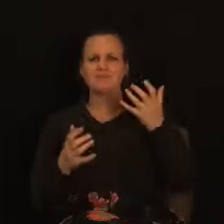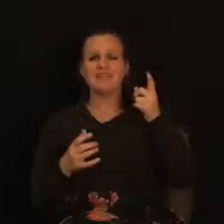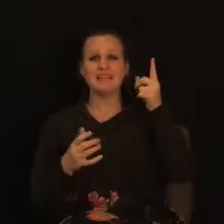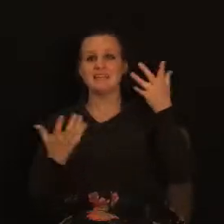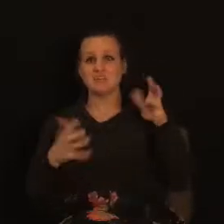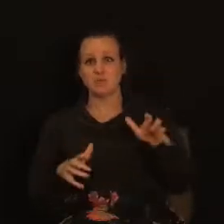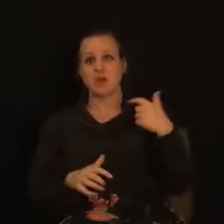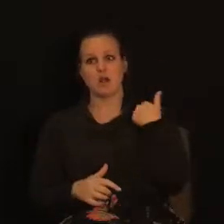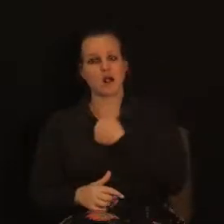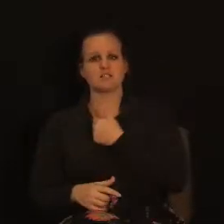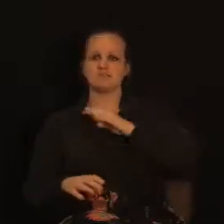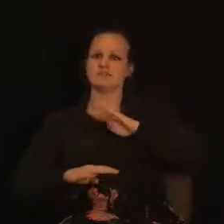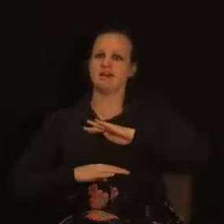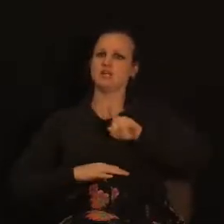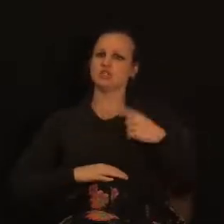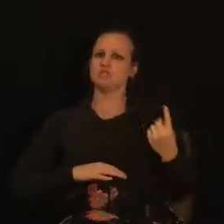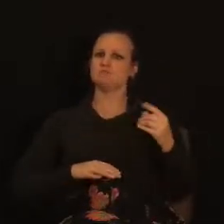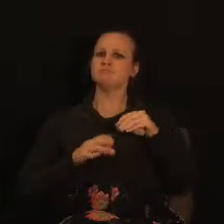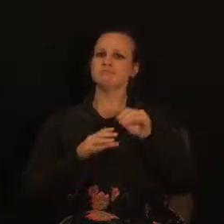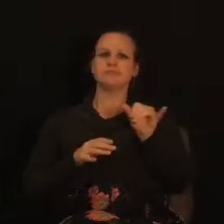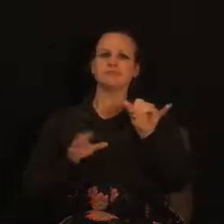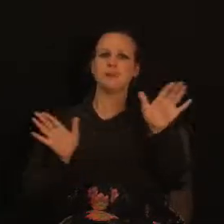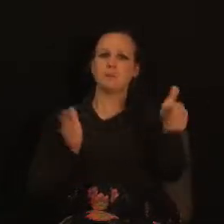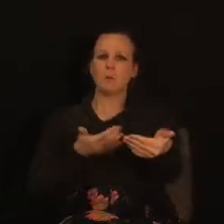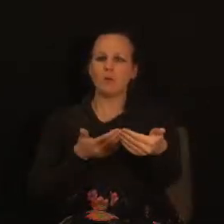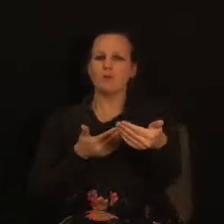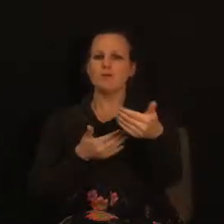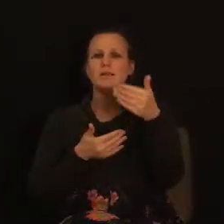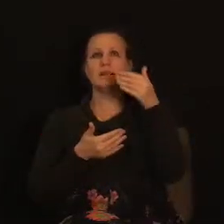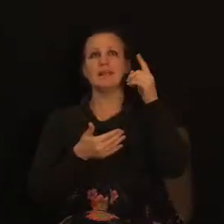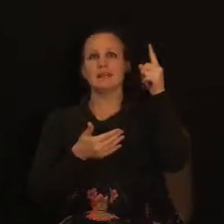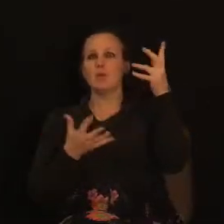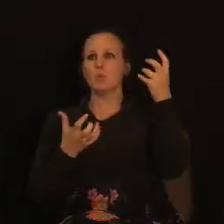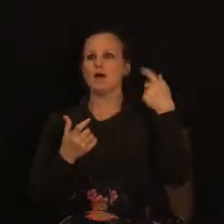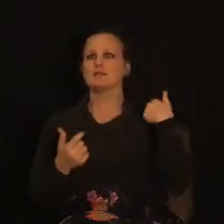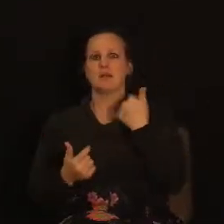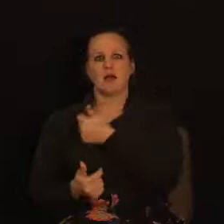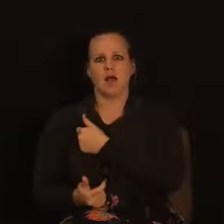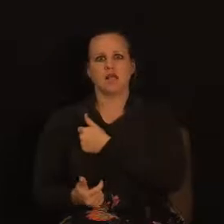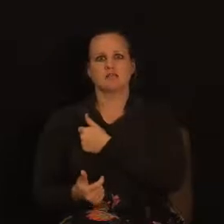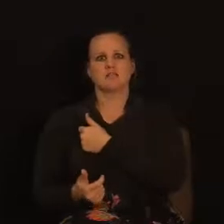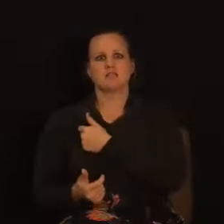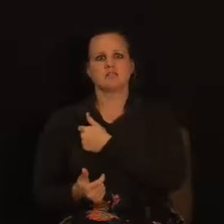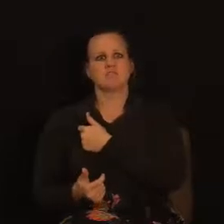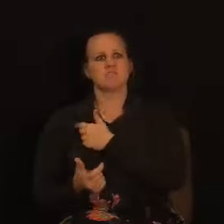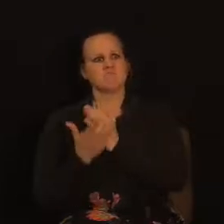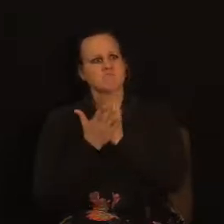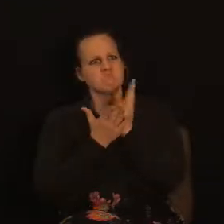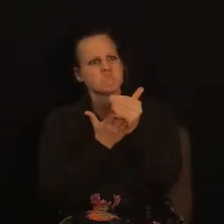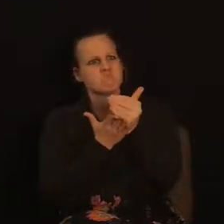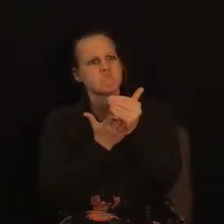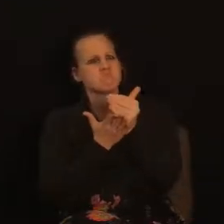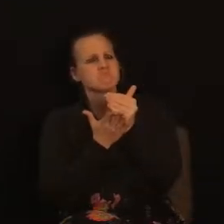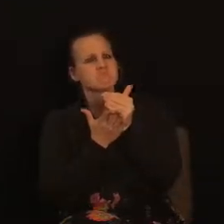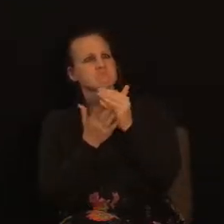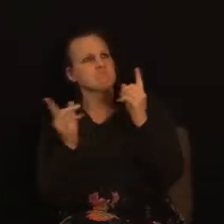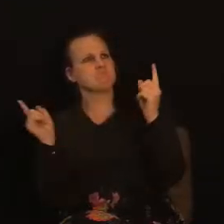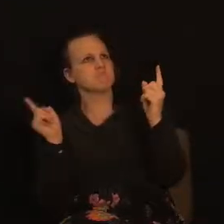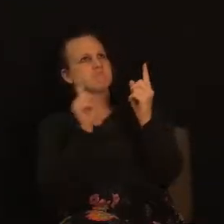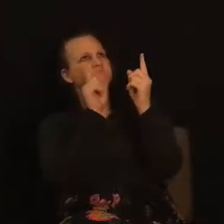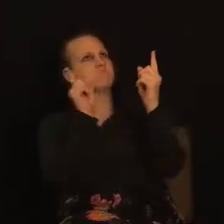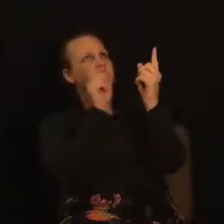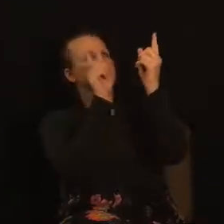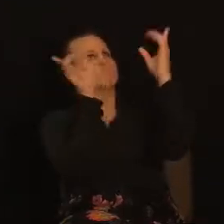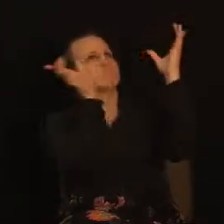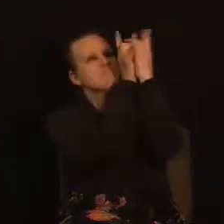him. He wants us to actually be determined to be with him. He doesn't want us to be put off thinking